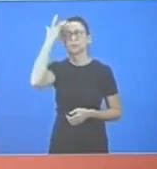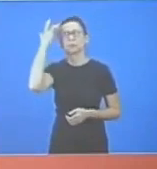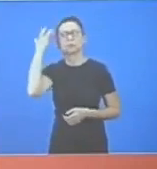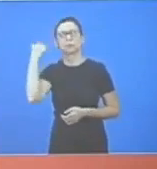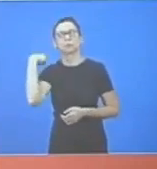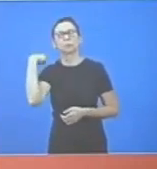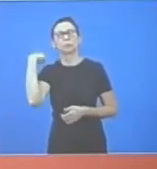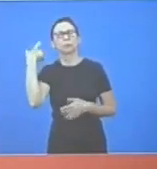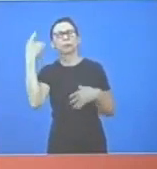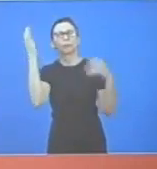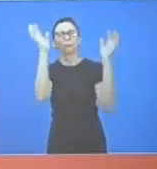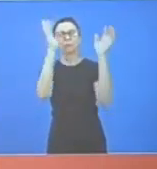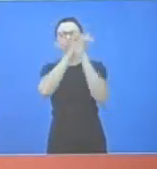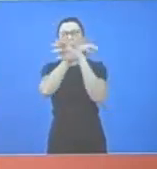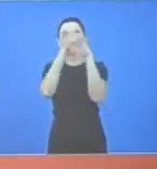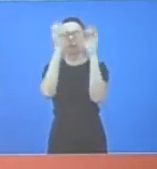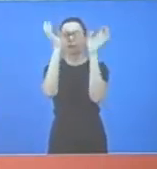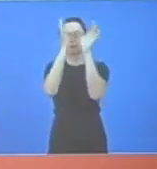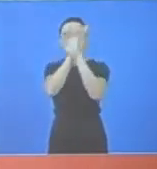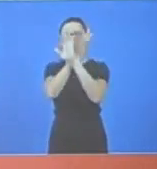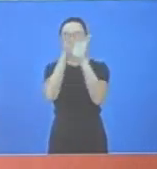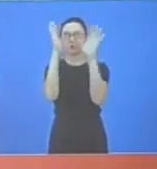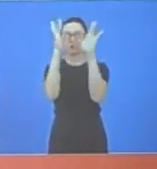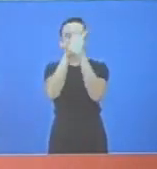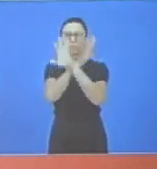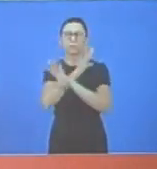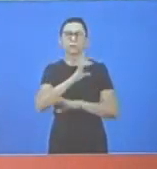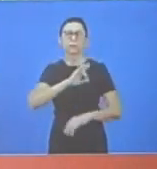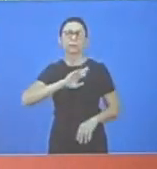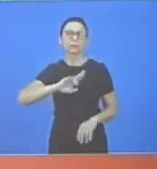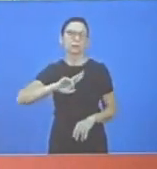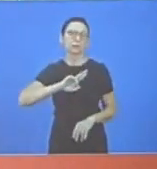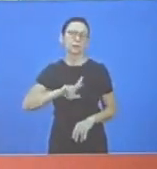He doesn't want people to be totally out of,